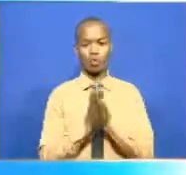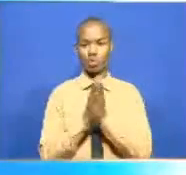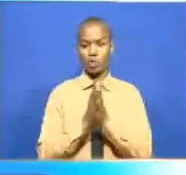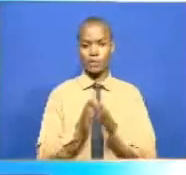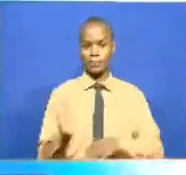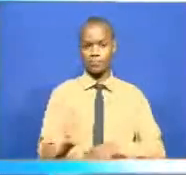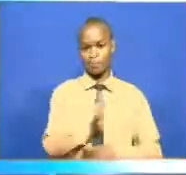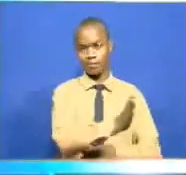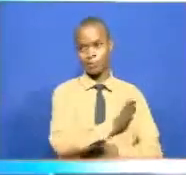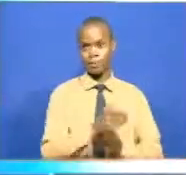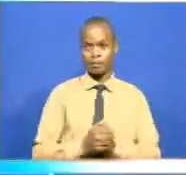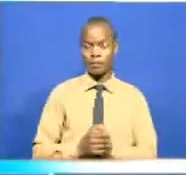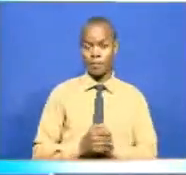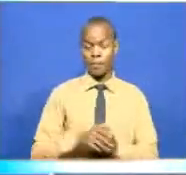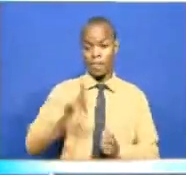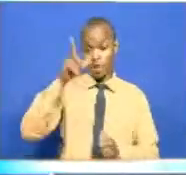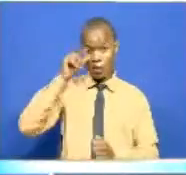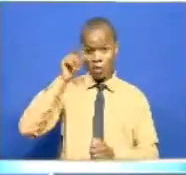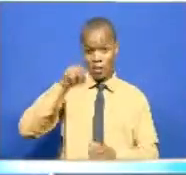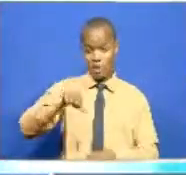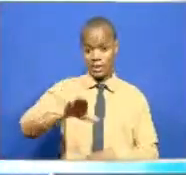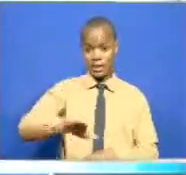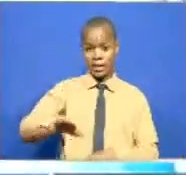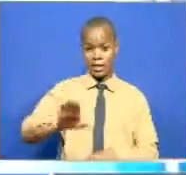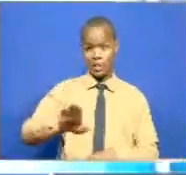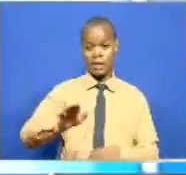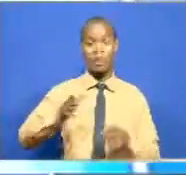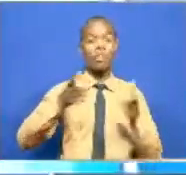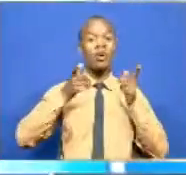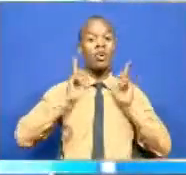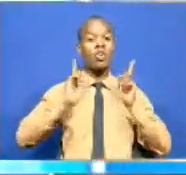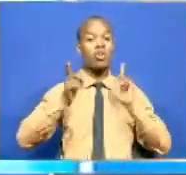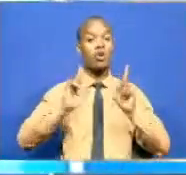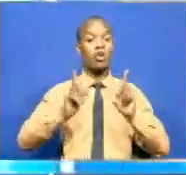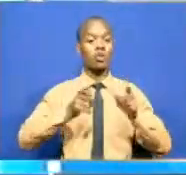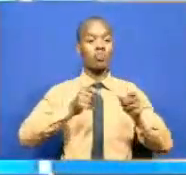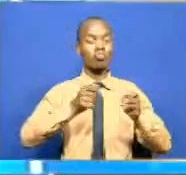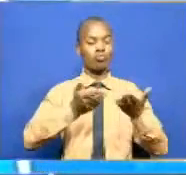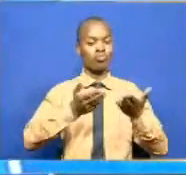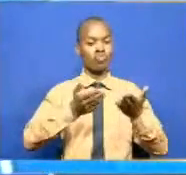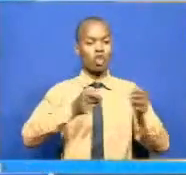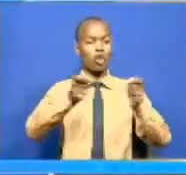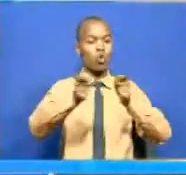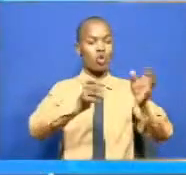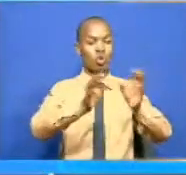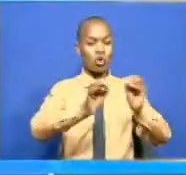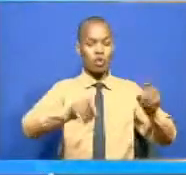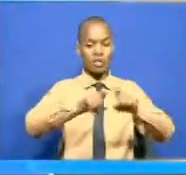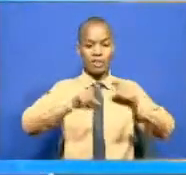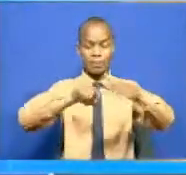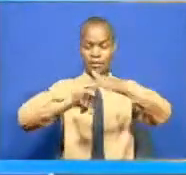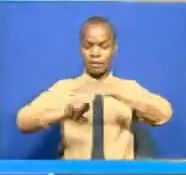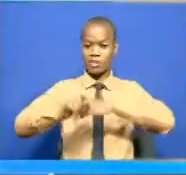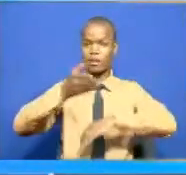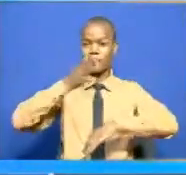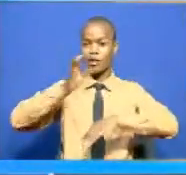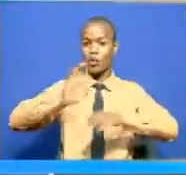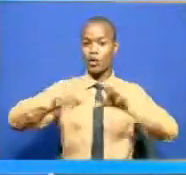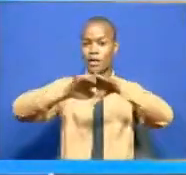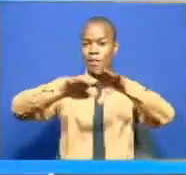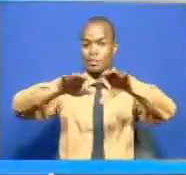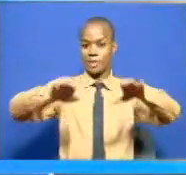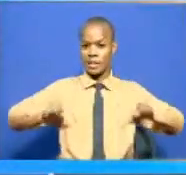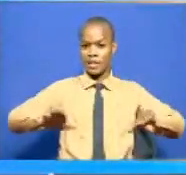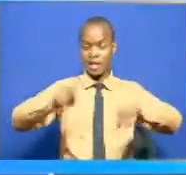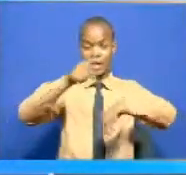Let me take you to the coastal region. A semi-trailer truck has lost control and plunged into the Indian Ocean as it attempted to board